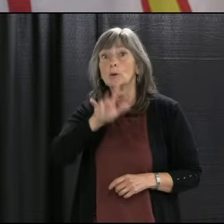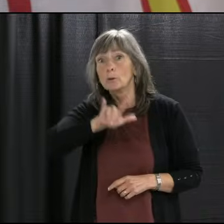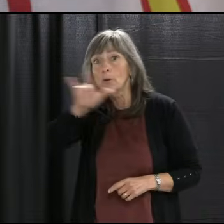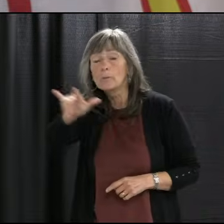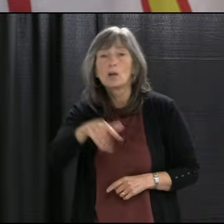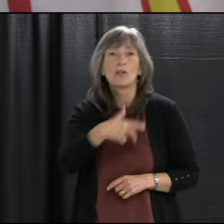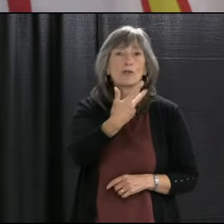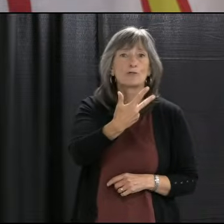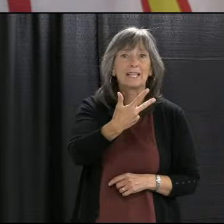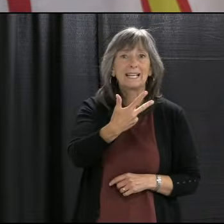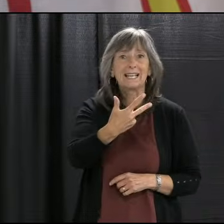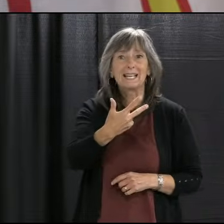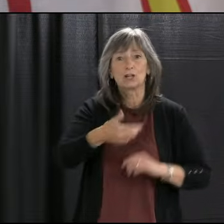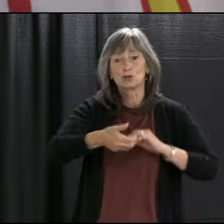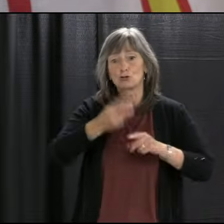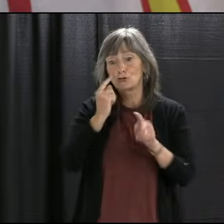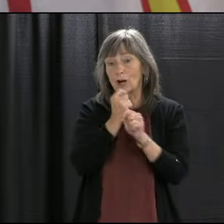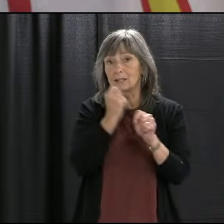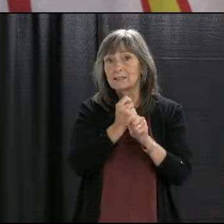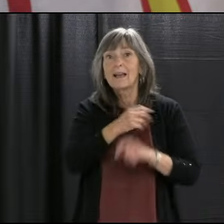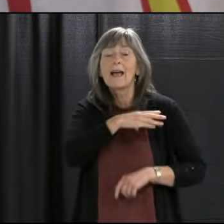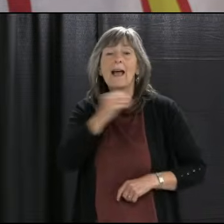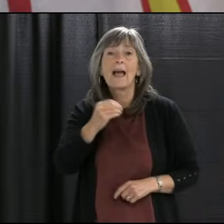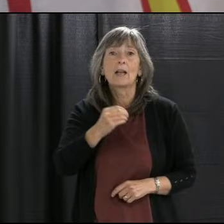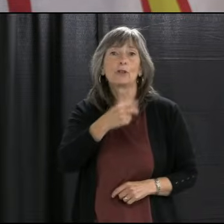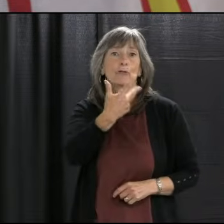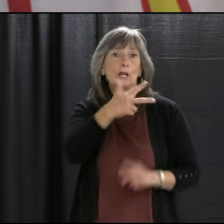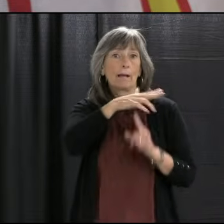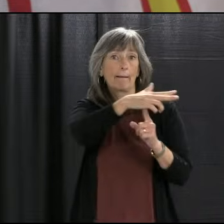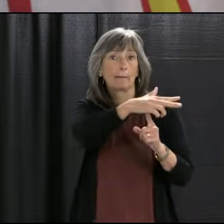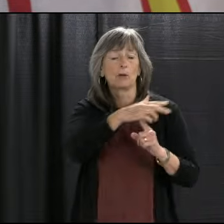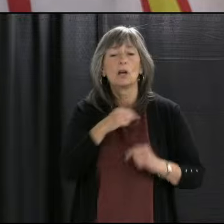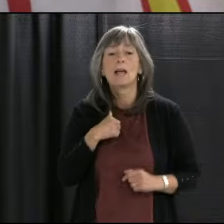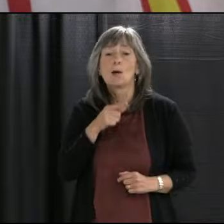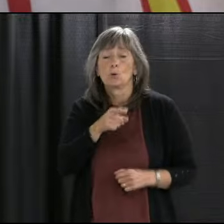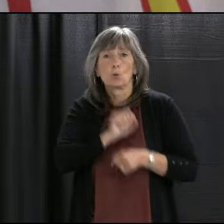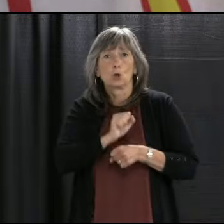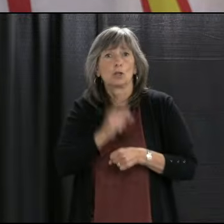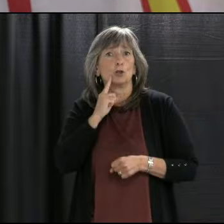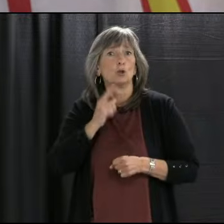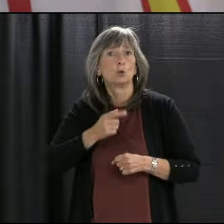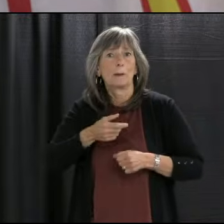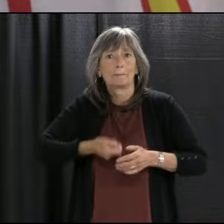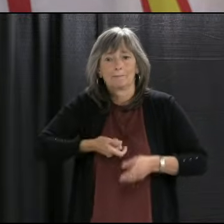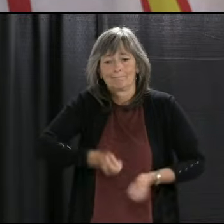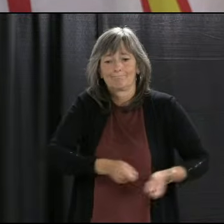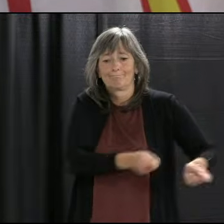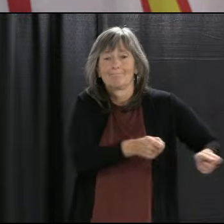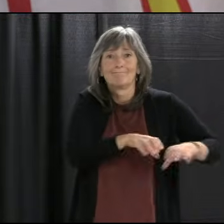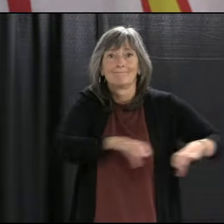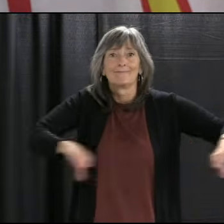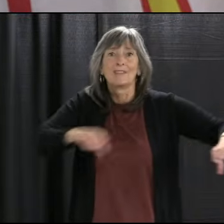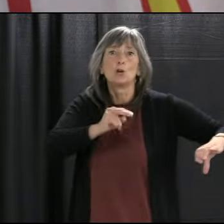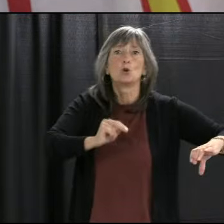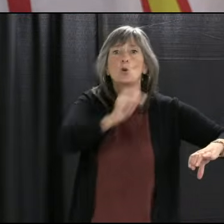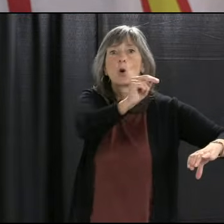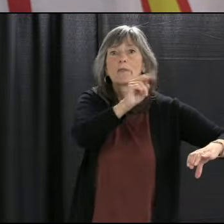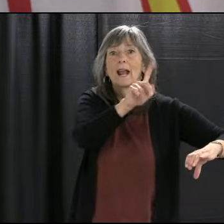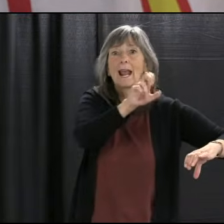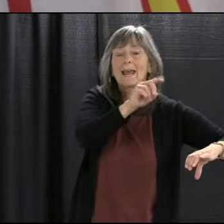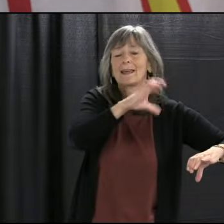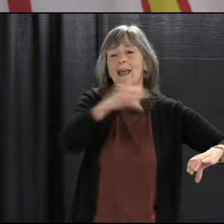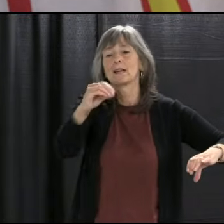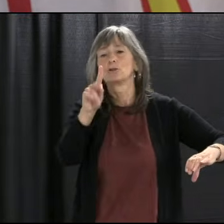tankers, and 3 helicopters on the fire today. And we are working on a fire break there as well on the north side of Martin Lake and Great Rattling